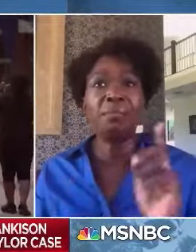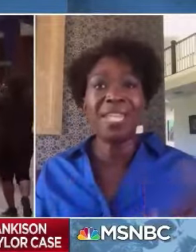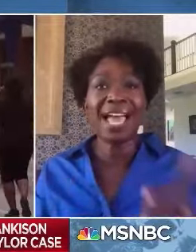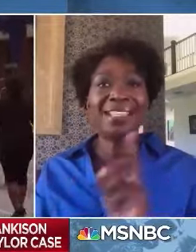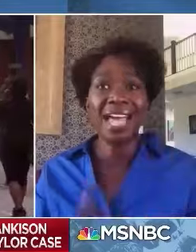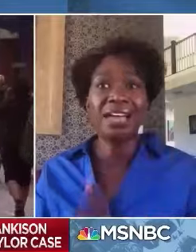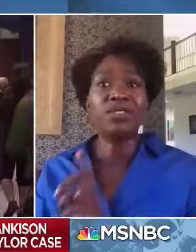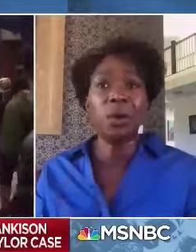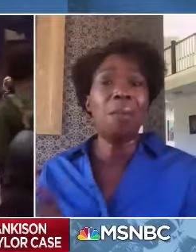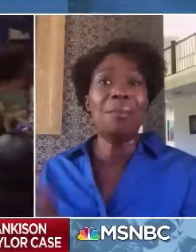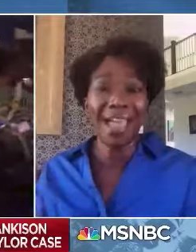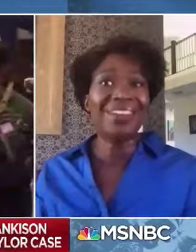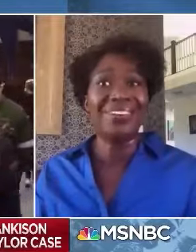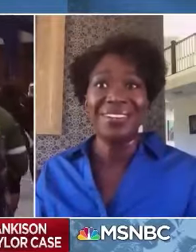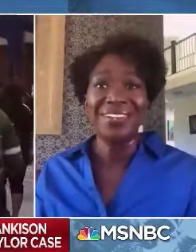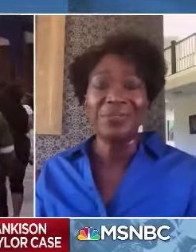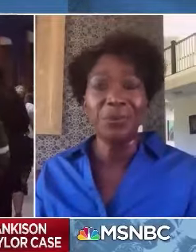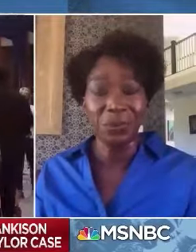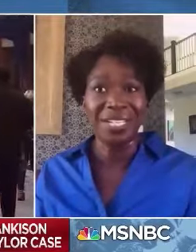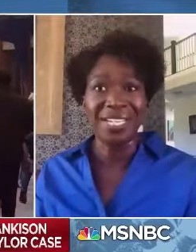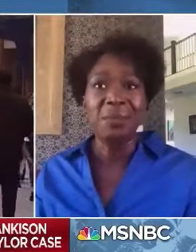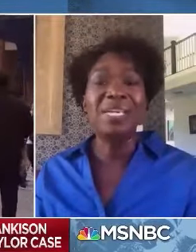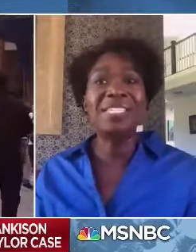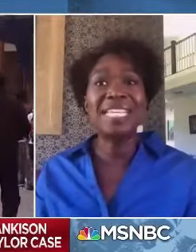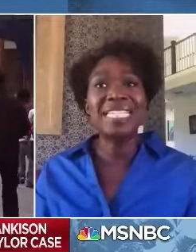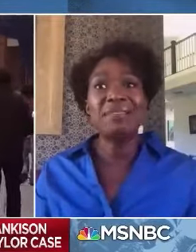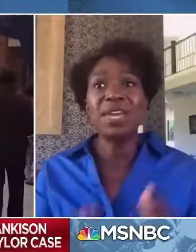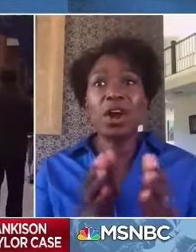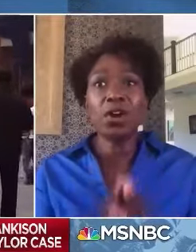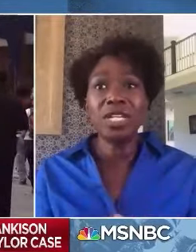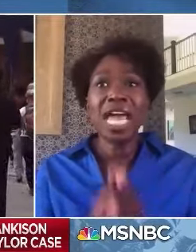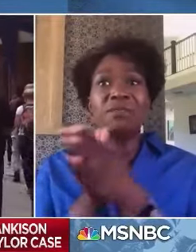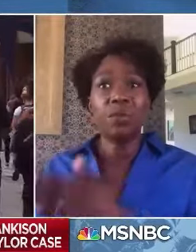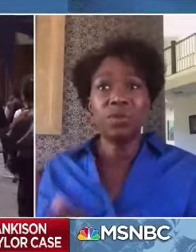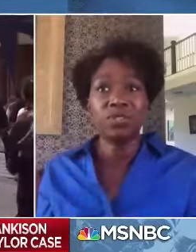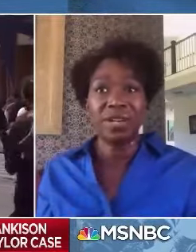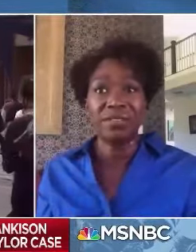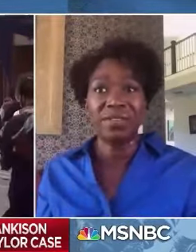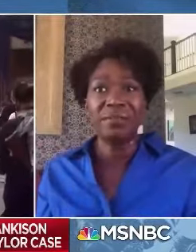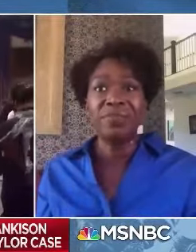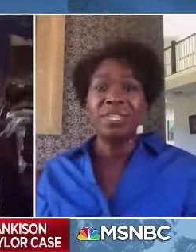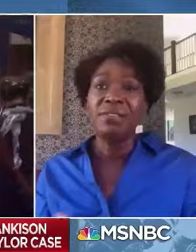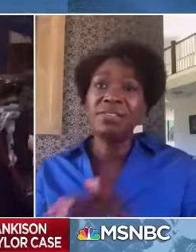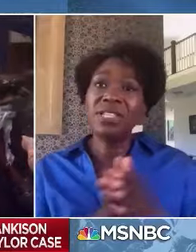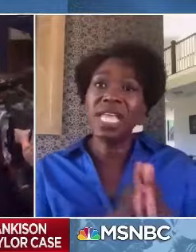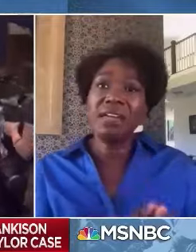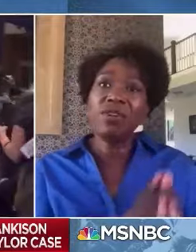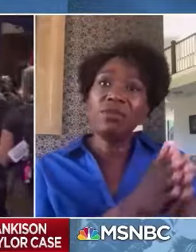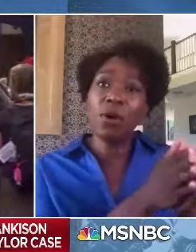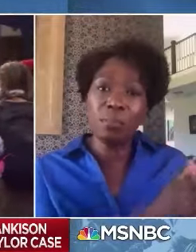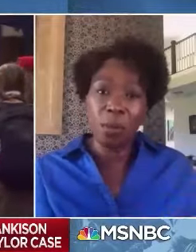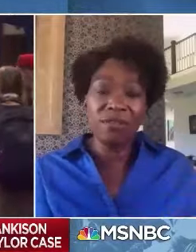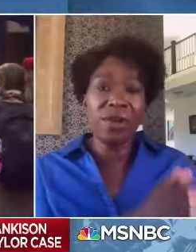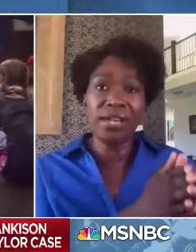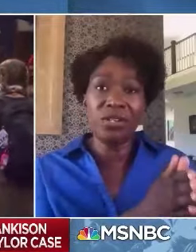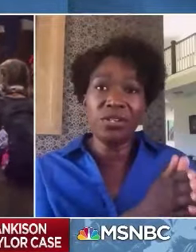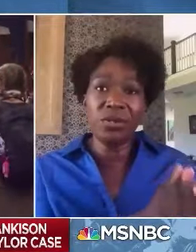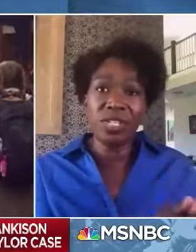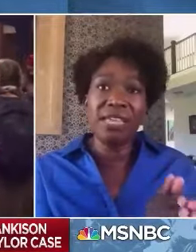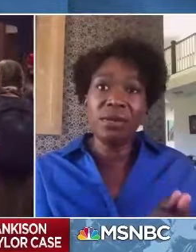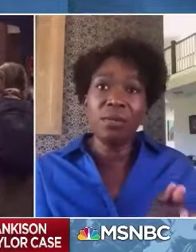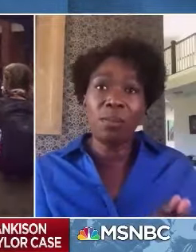was a Black Lives Don't Matter ruling, because they said that her life was irrelevant, that the life of her